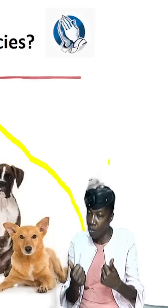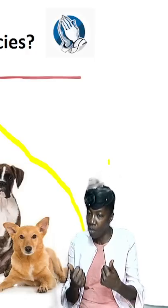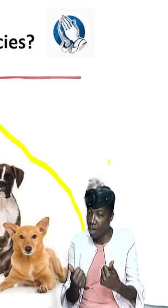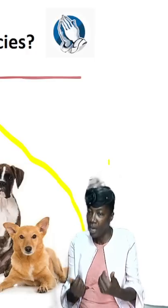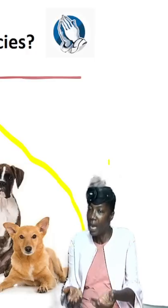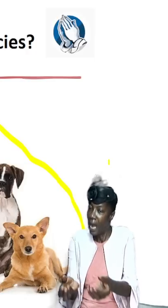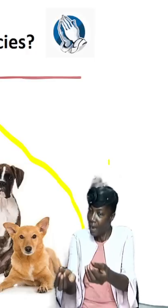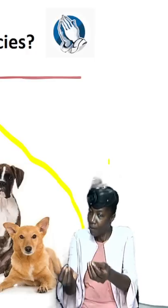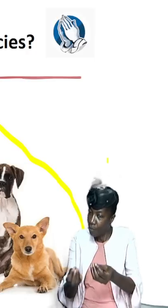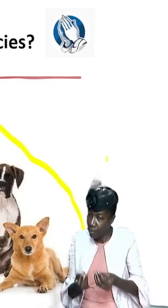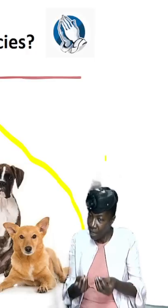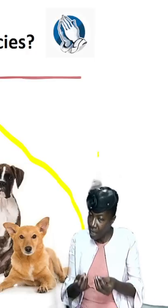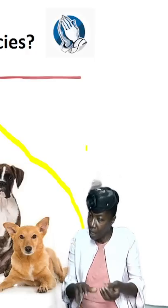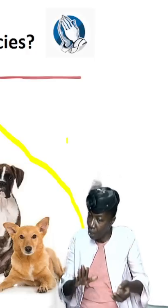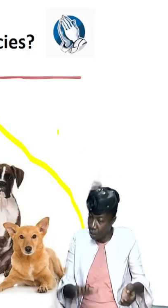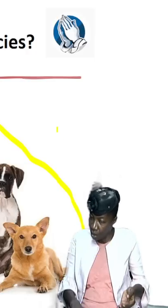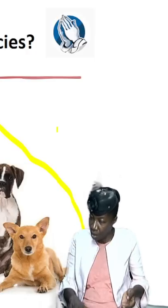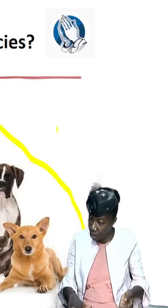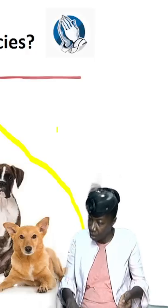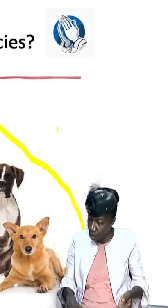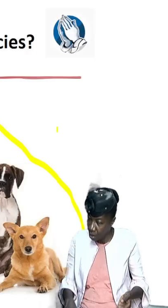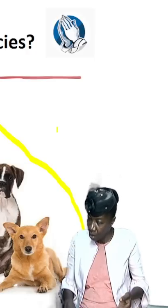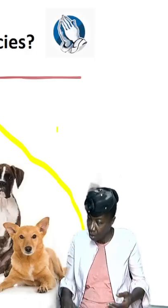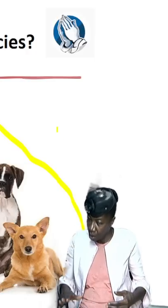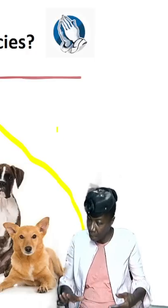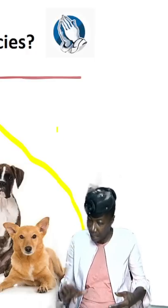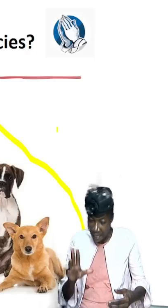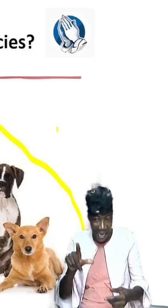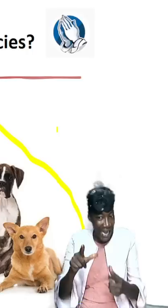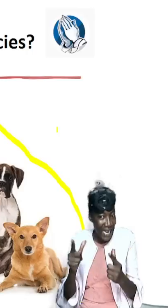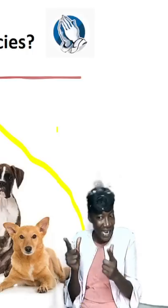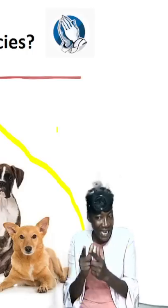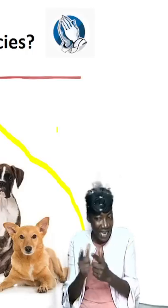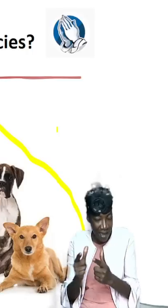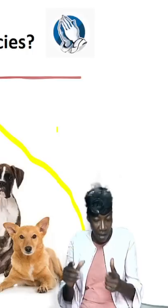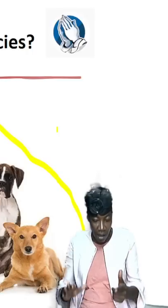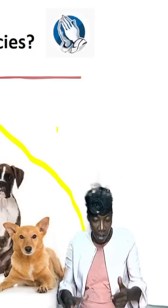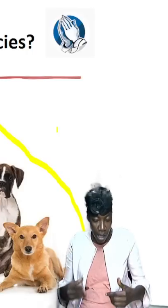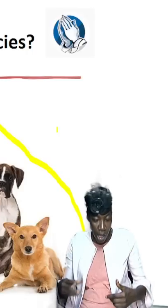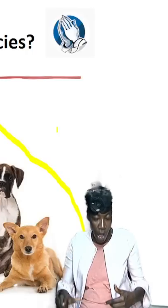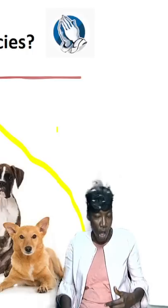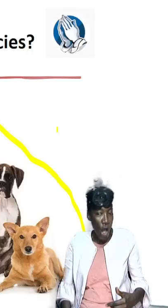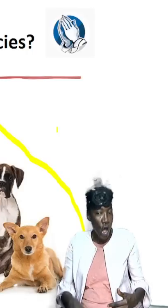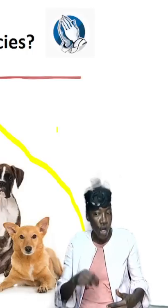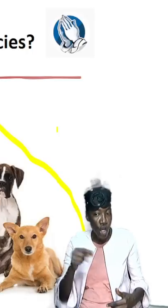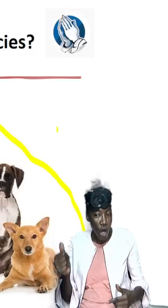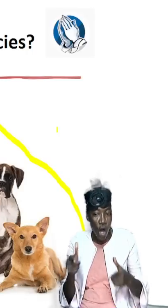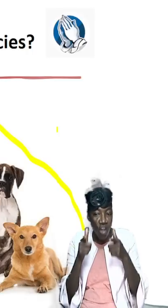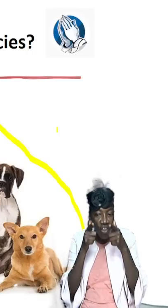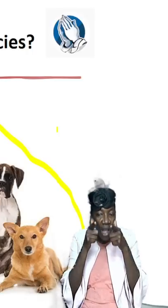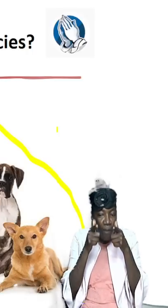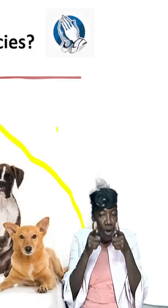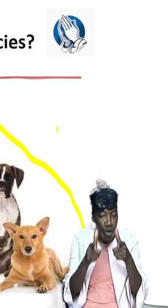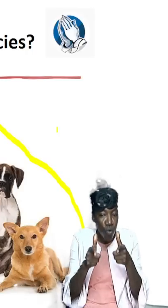offsprings with little A and little B. So all of those dogs are going to look alike. That is how you end up with what you call,